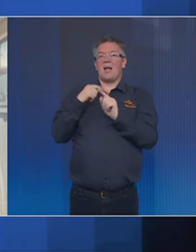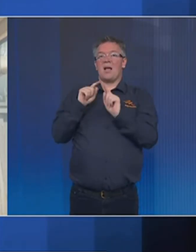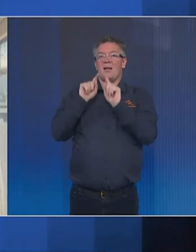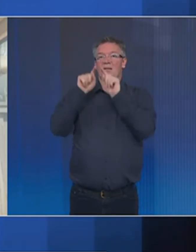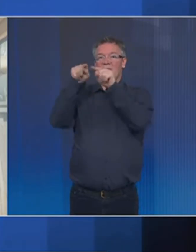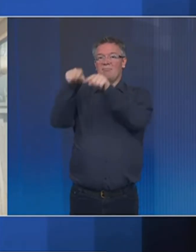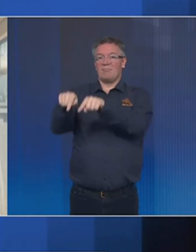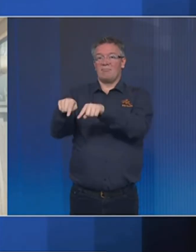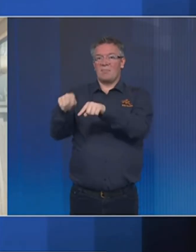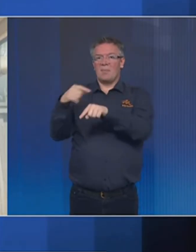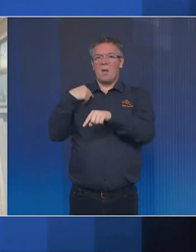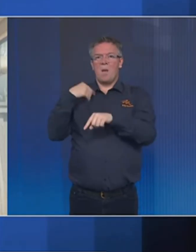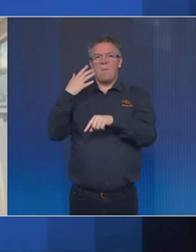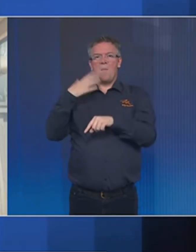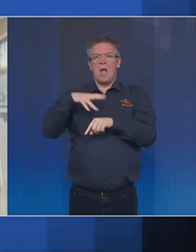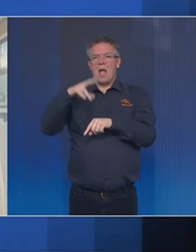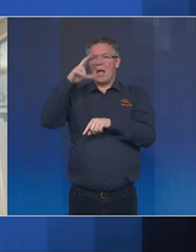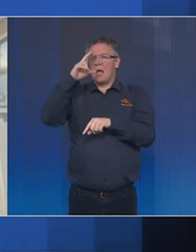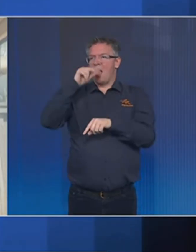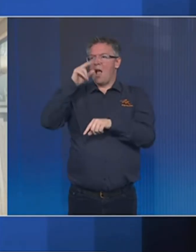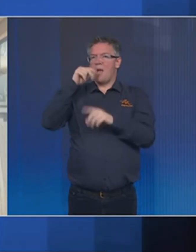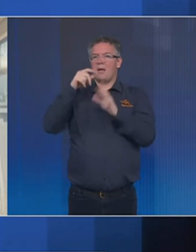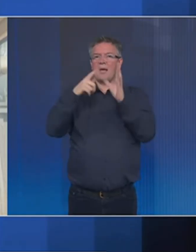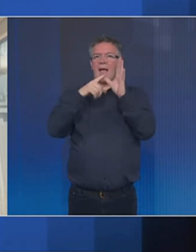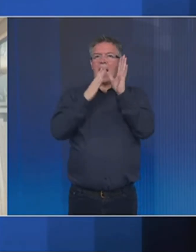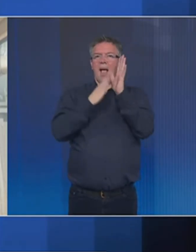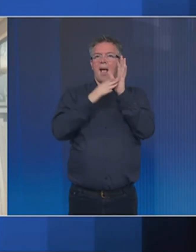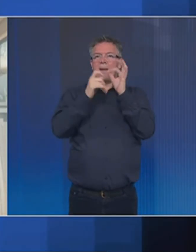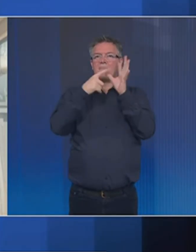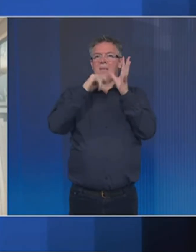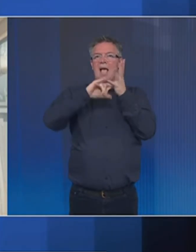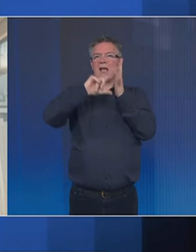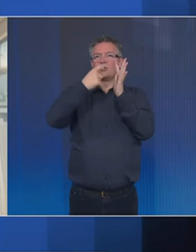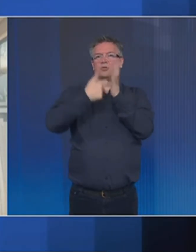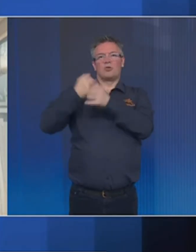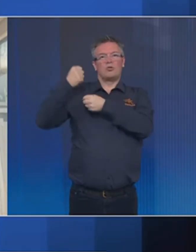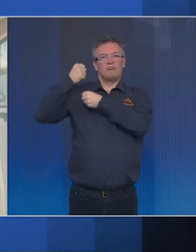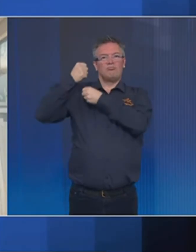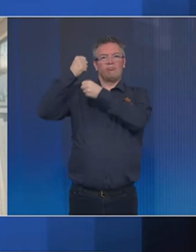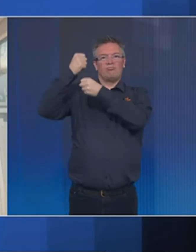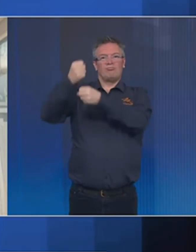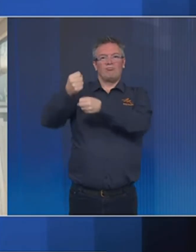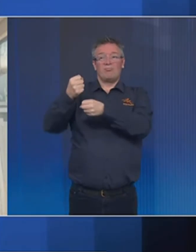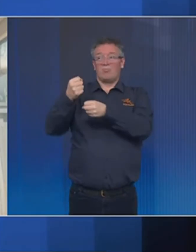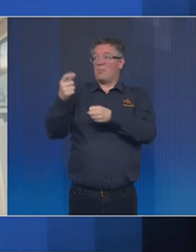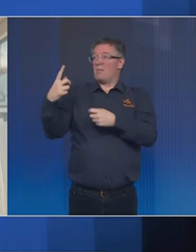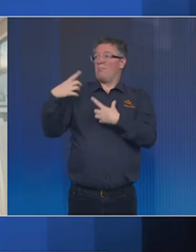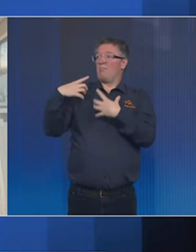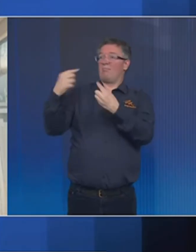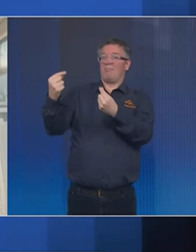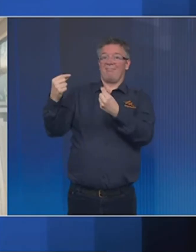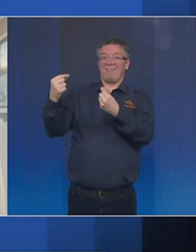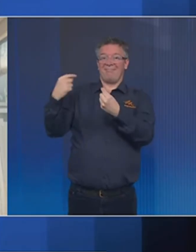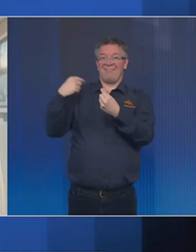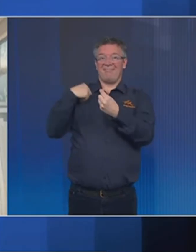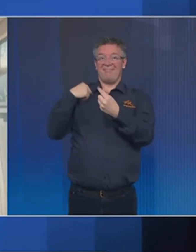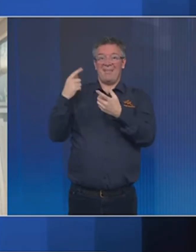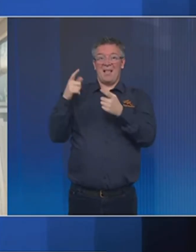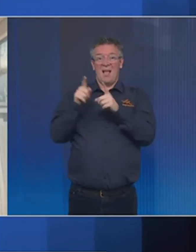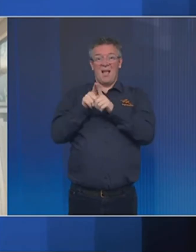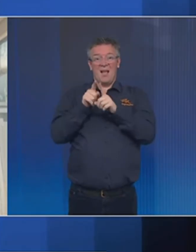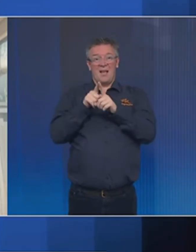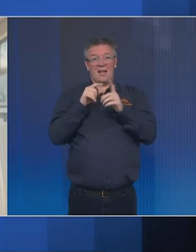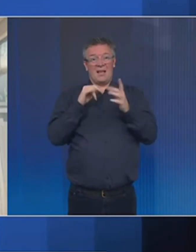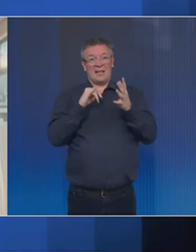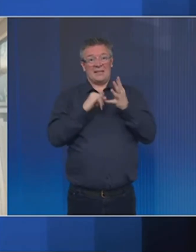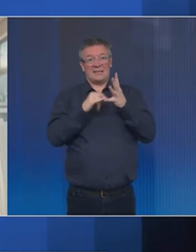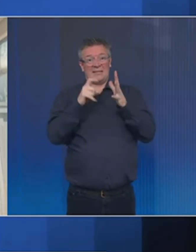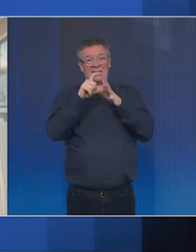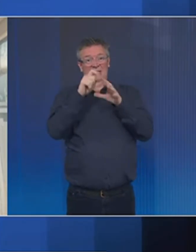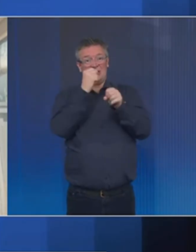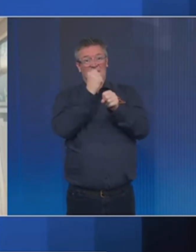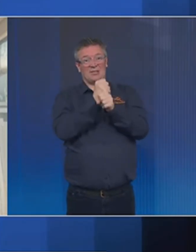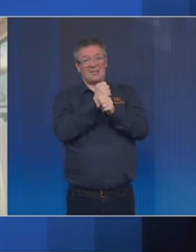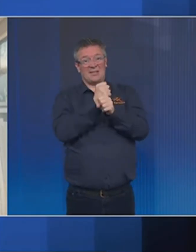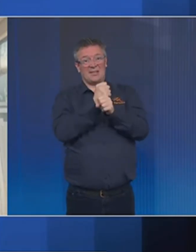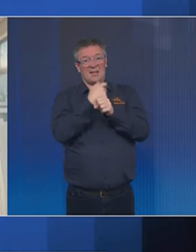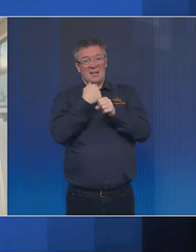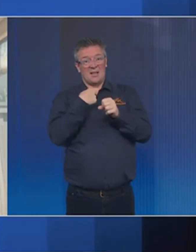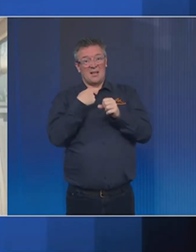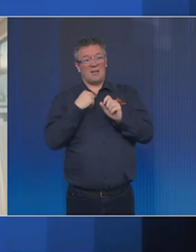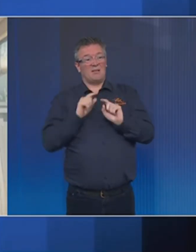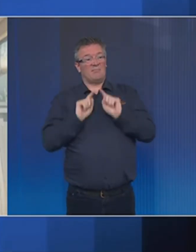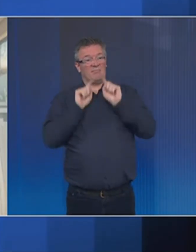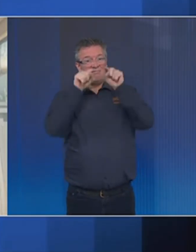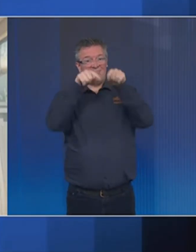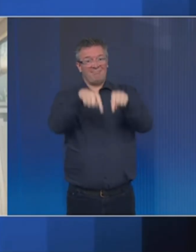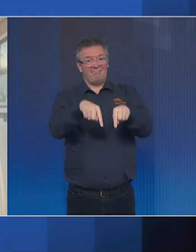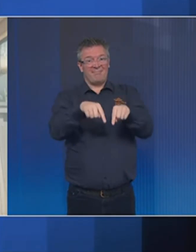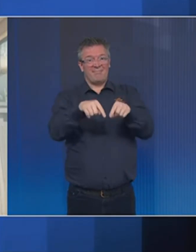youth ambassadors, specifically for the SDGs. My teachers all kind of went, pick that kid, because that kid's the